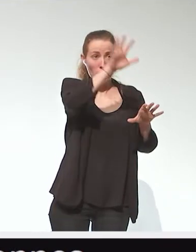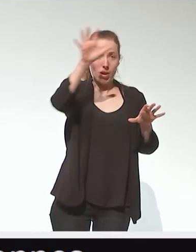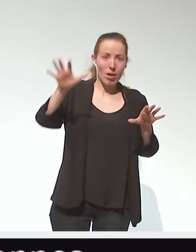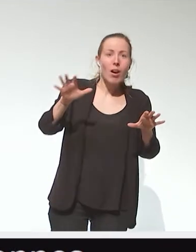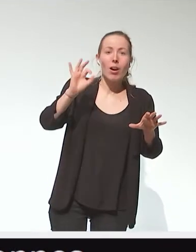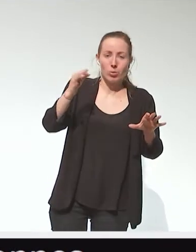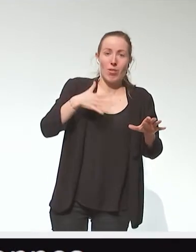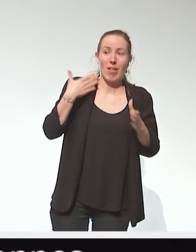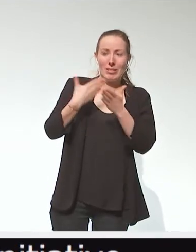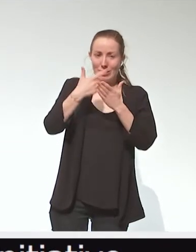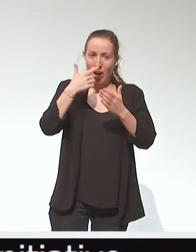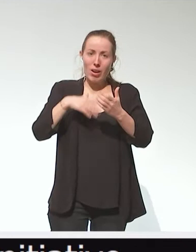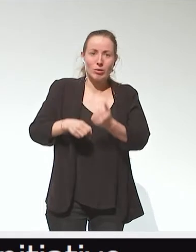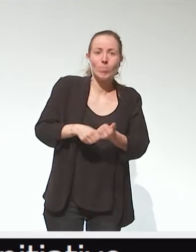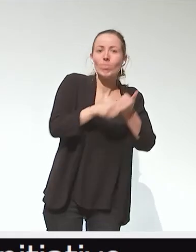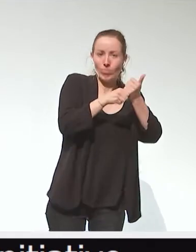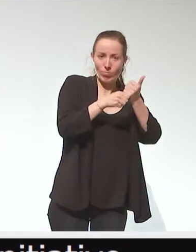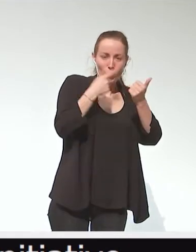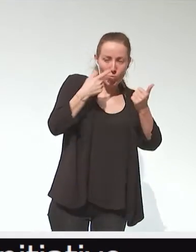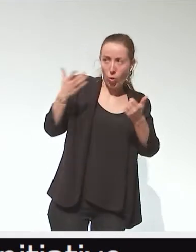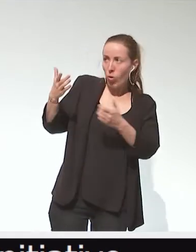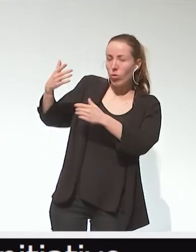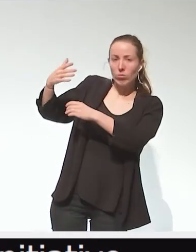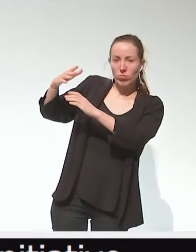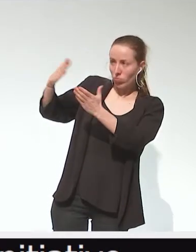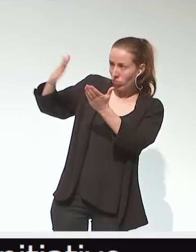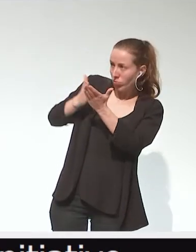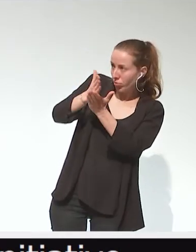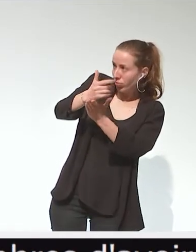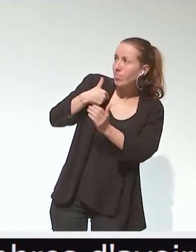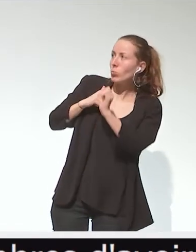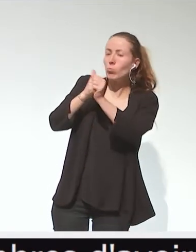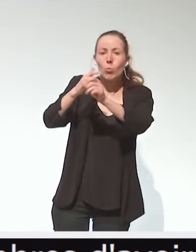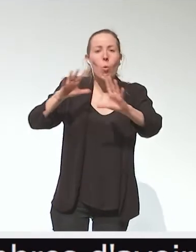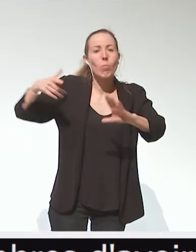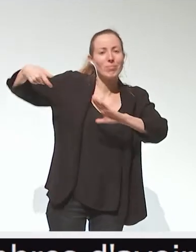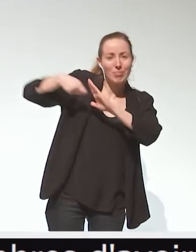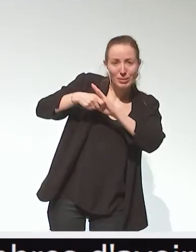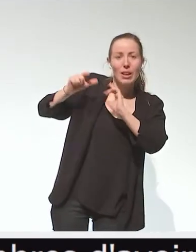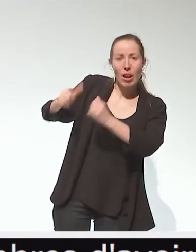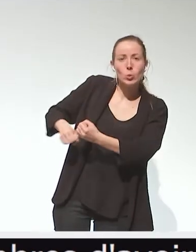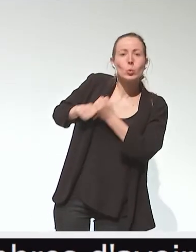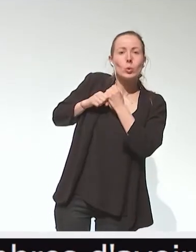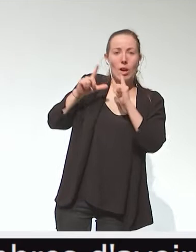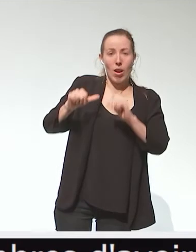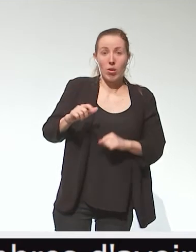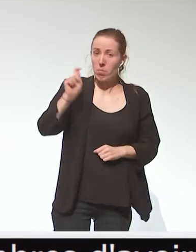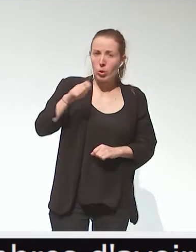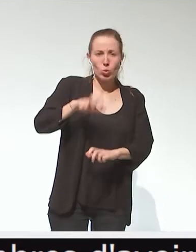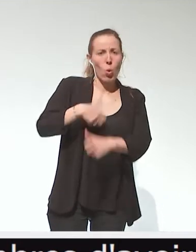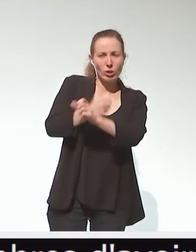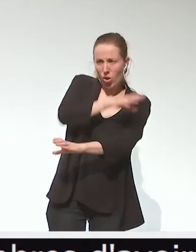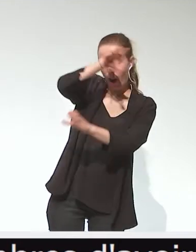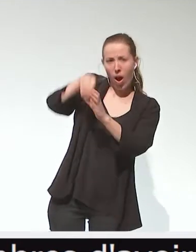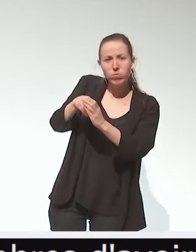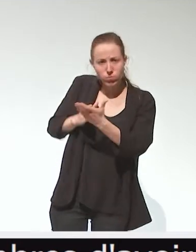enable member states to receive support so they can implement those guidelines.